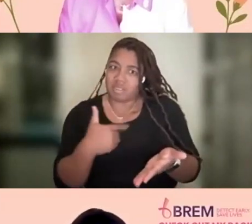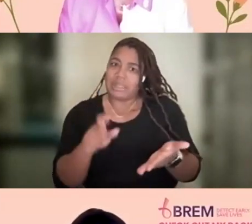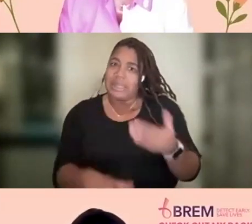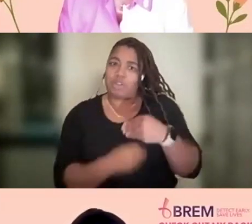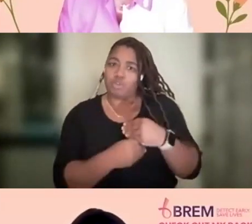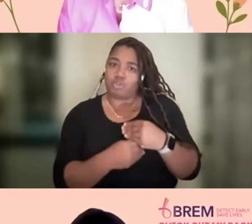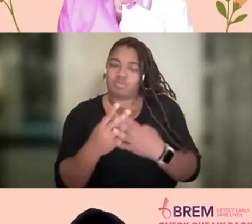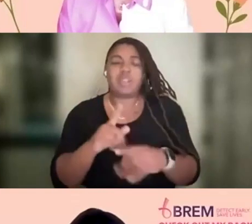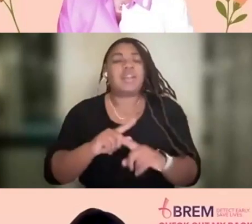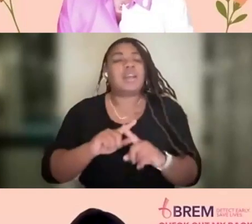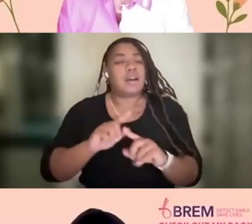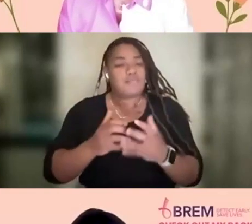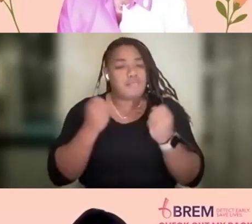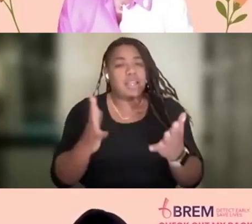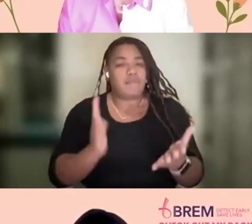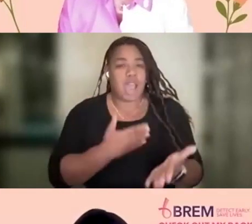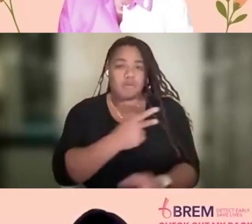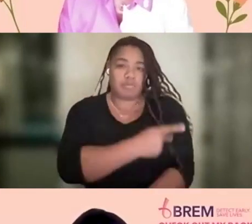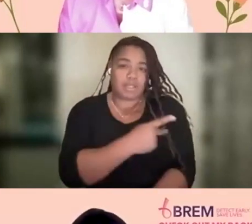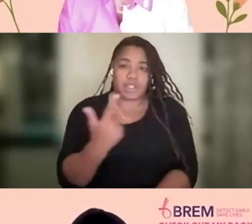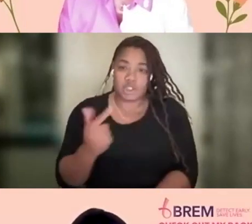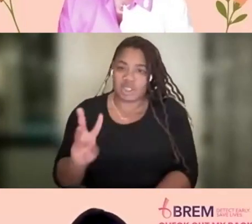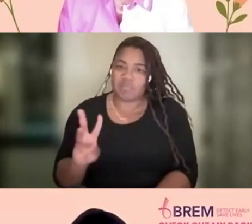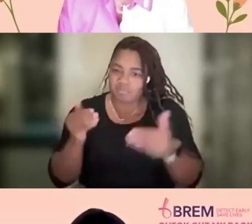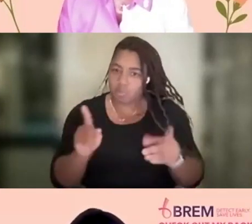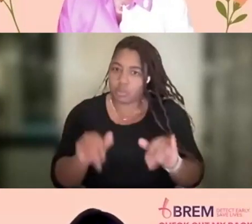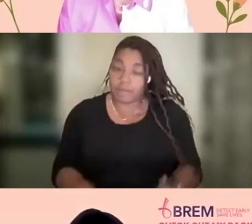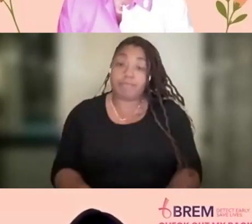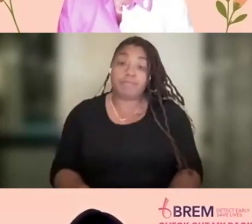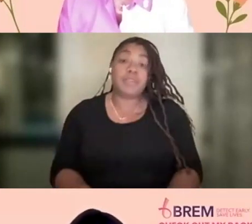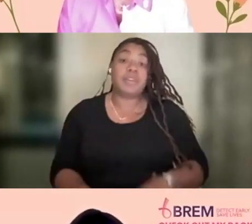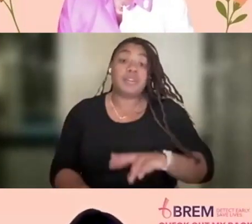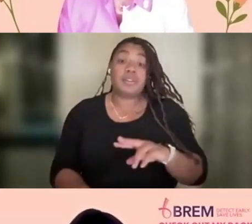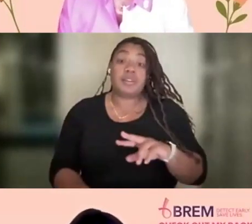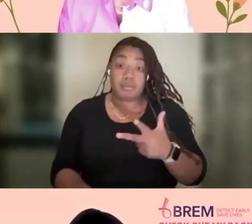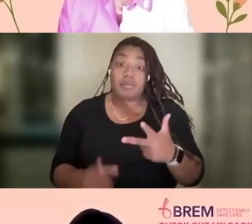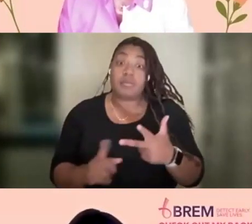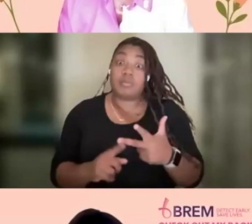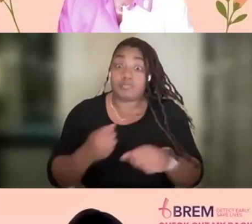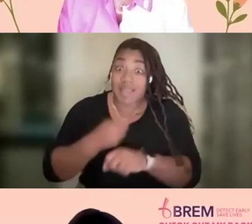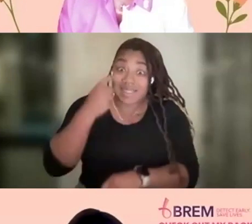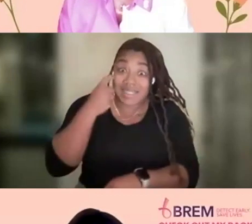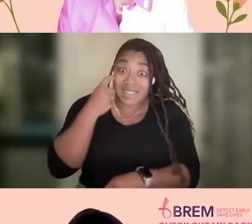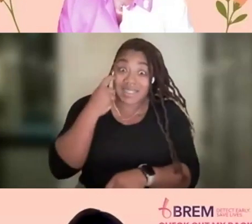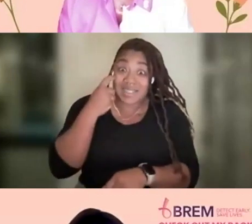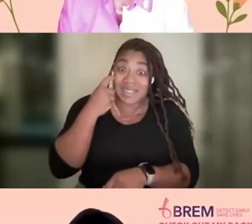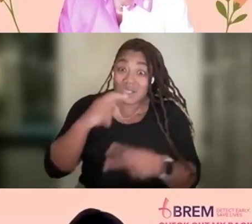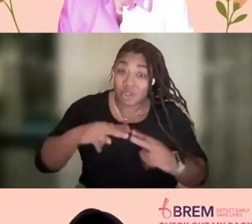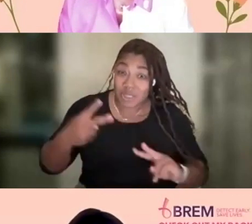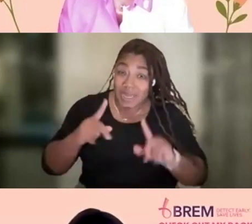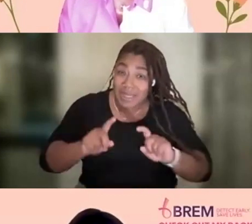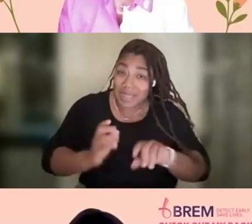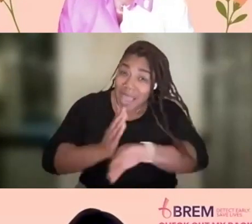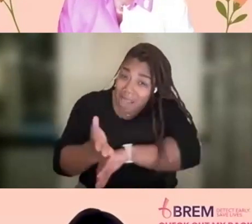do. Thank you. The other question we have is, does it make sense to have the genetic testing after a breast